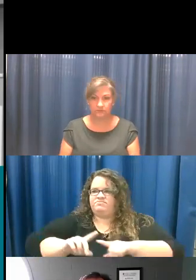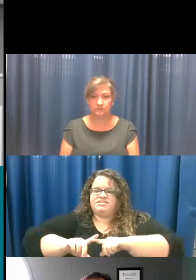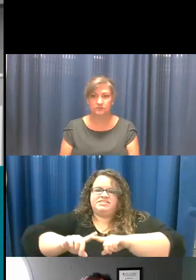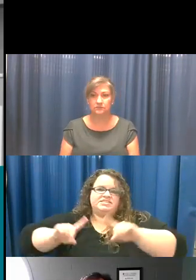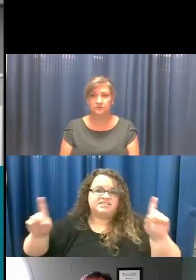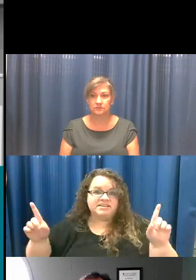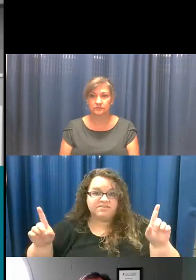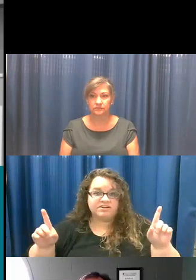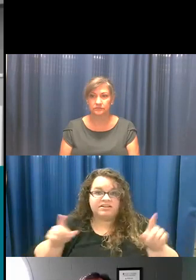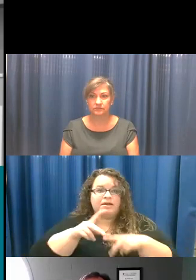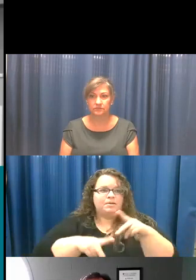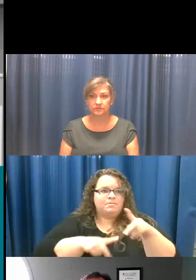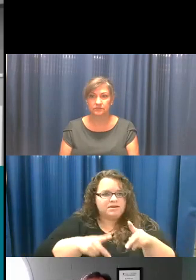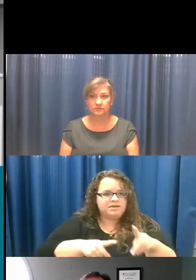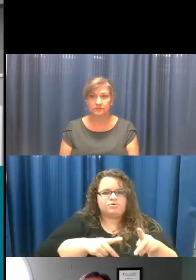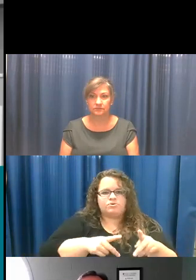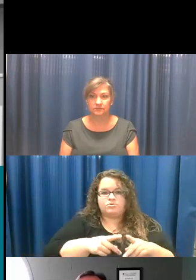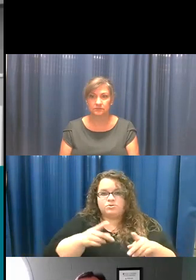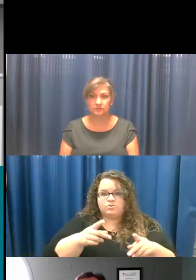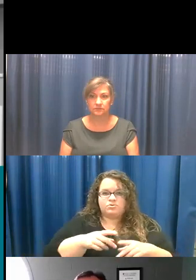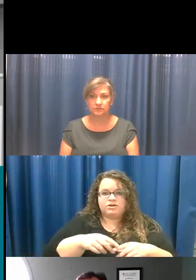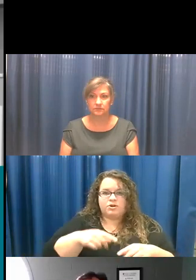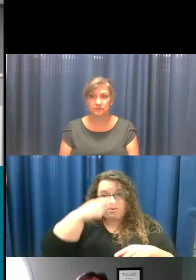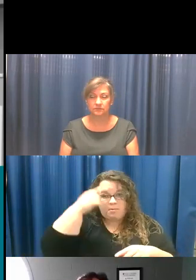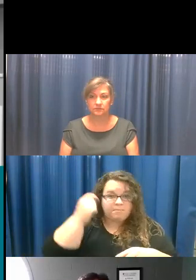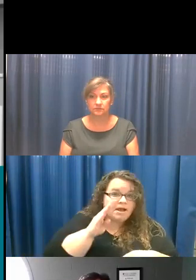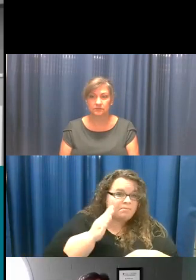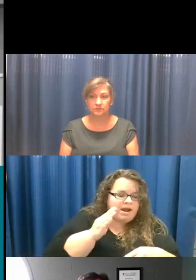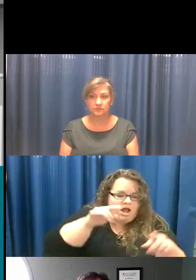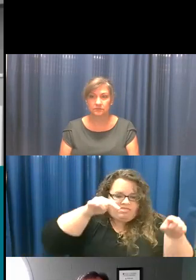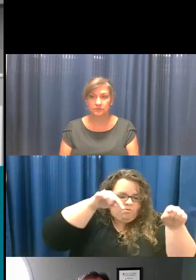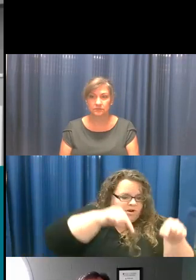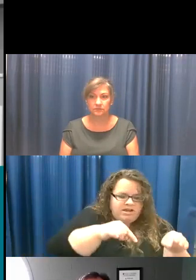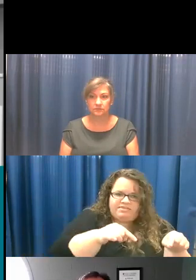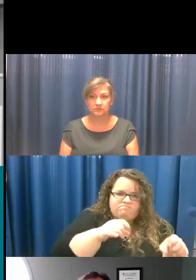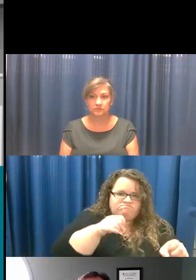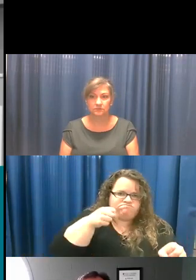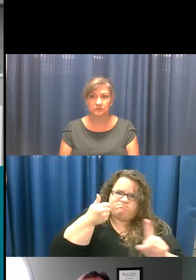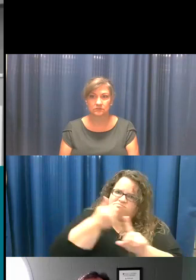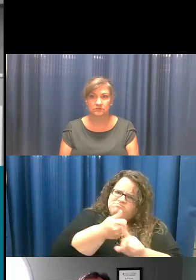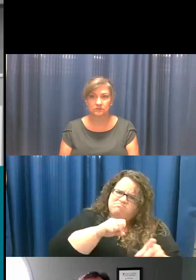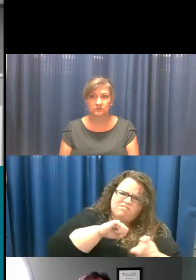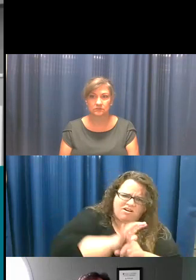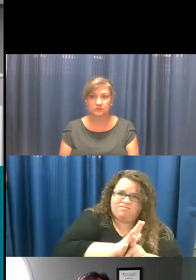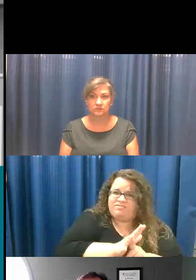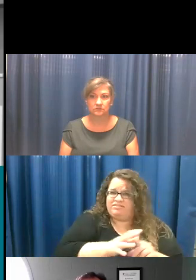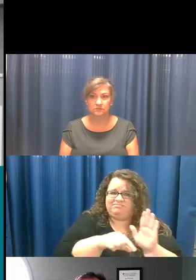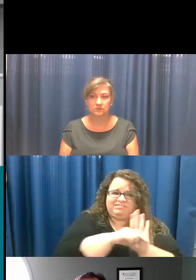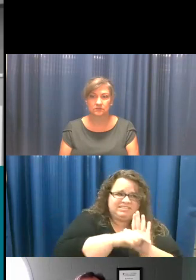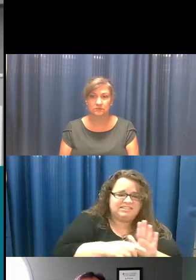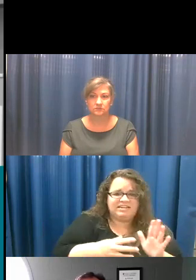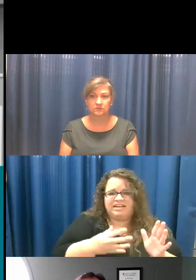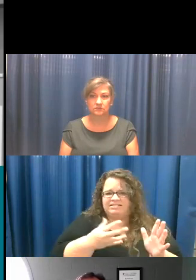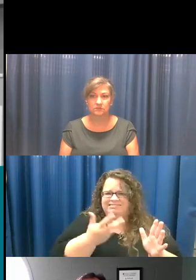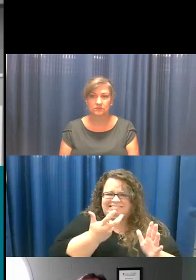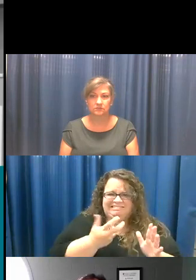people who were affected by COVID. And it was present both in the number of cases, and it was also present